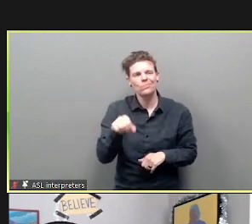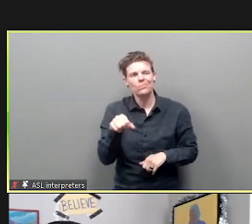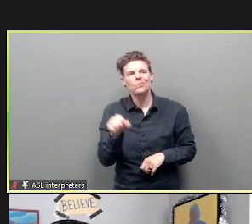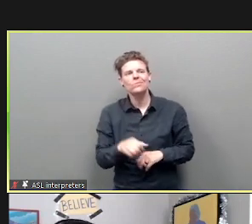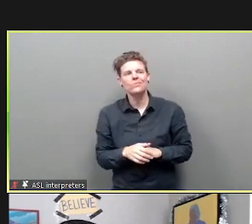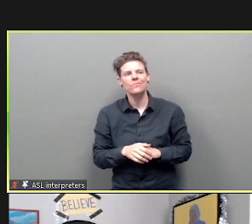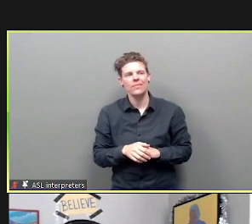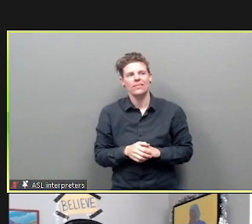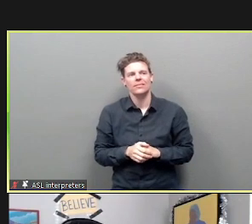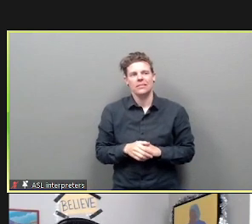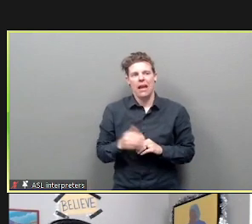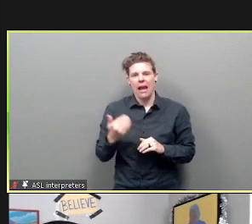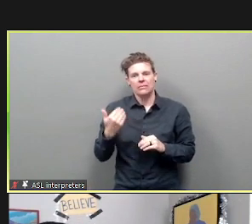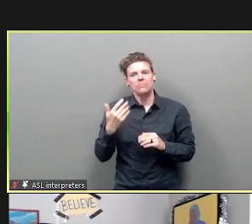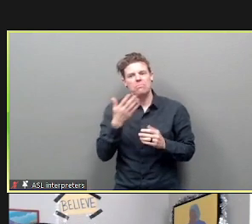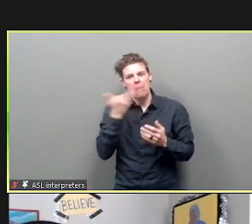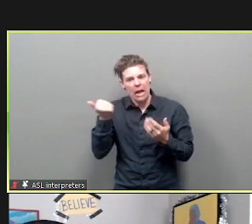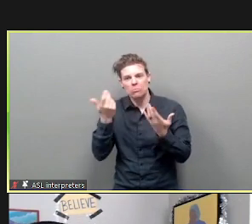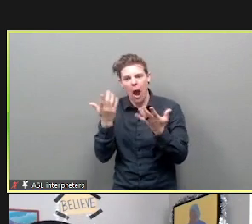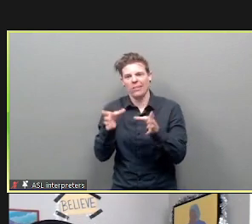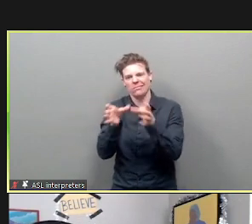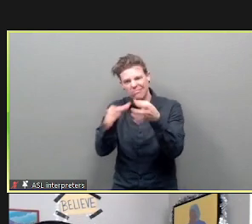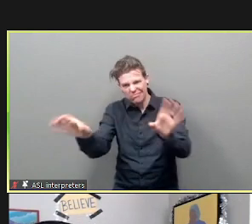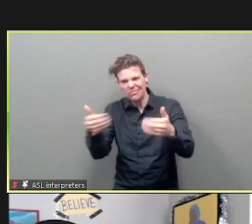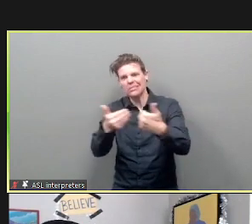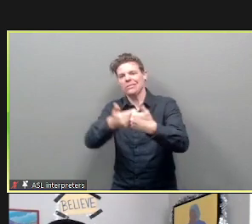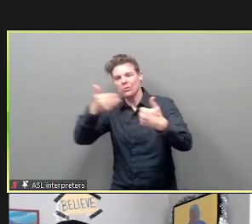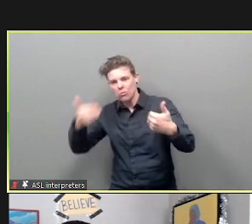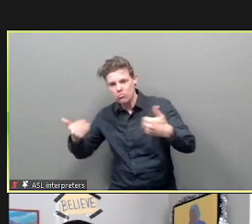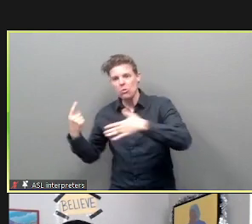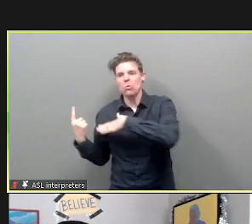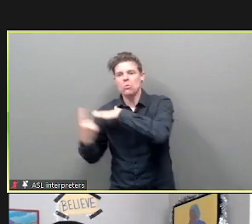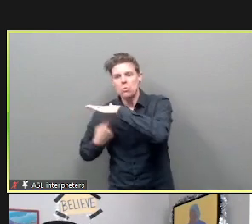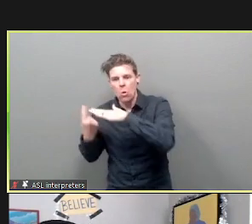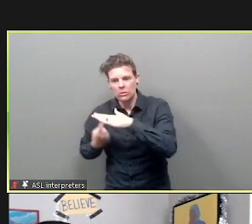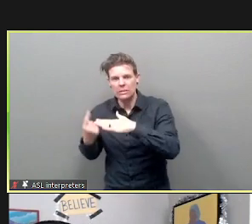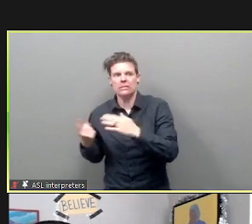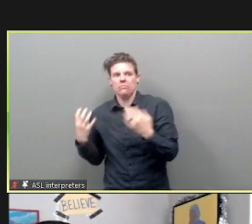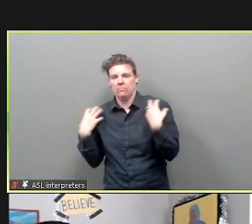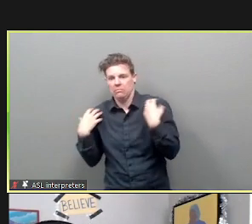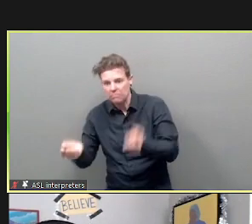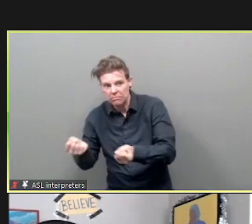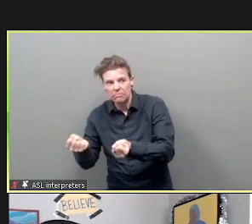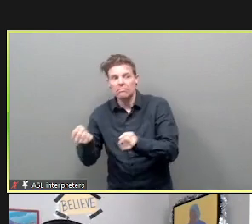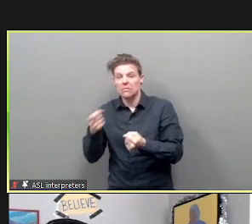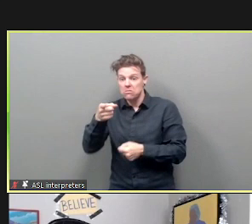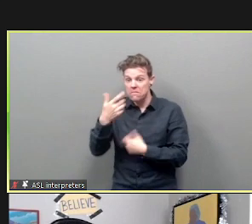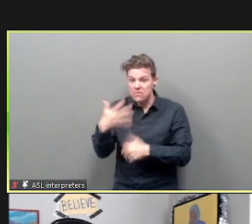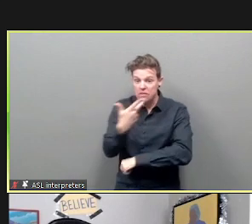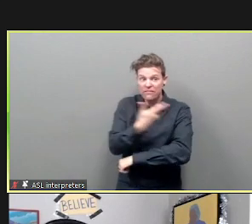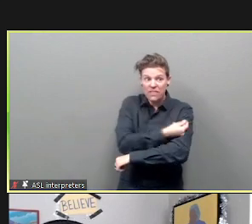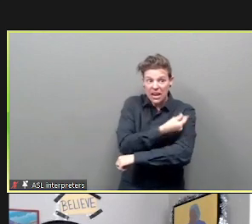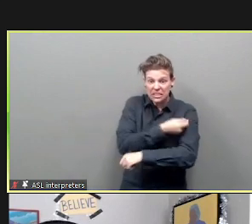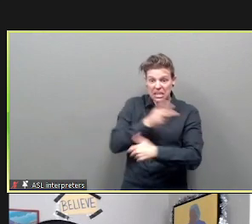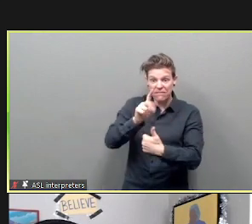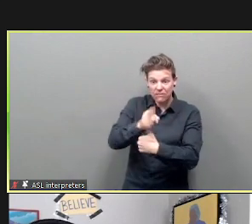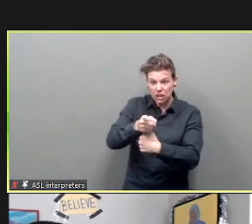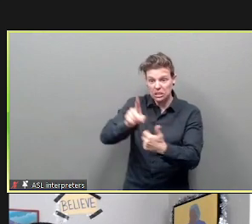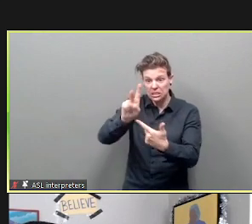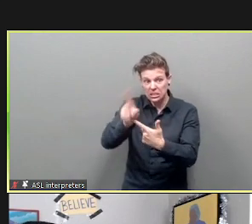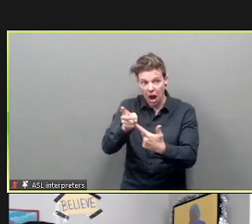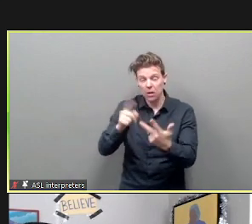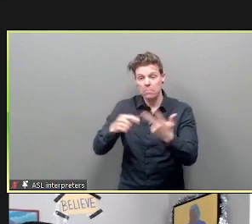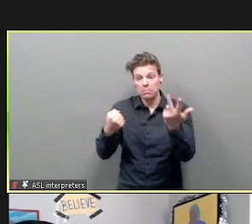if you're gotten up to date on all your vaccines. So every vaccine you're eligible for. So you got, let's say, vaccinated